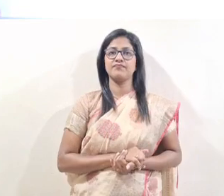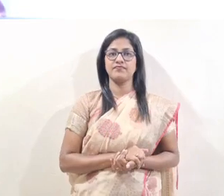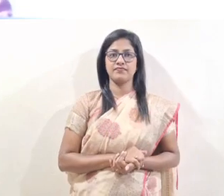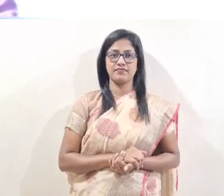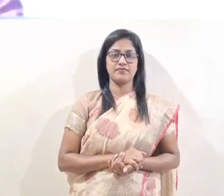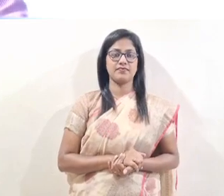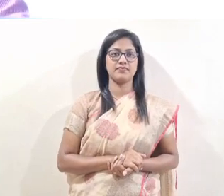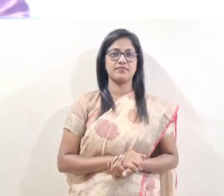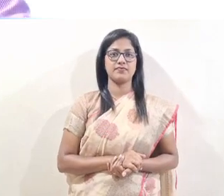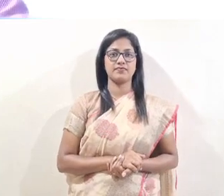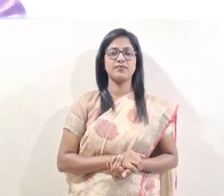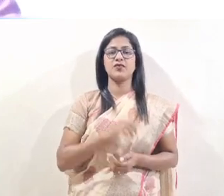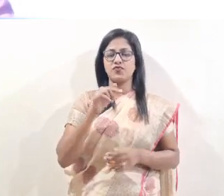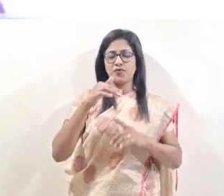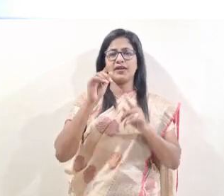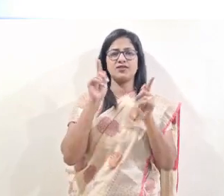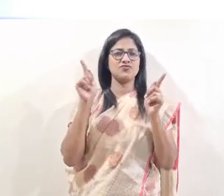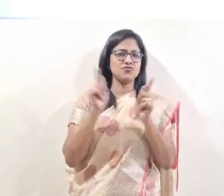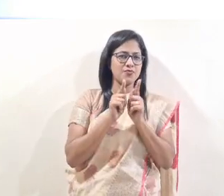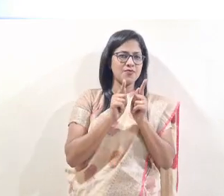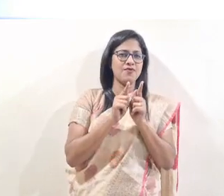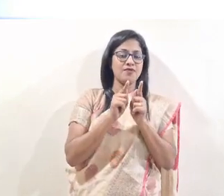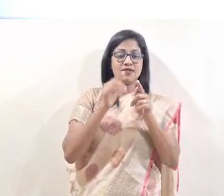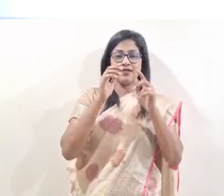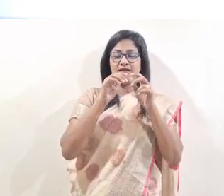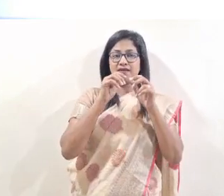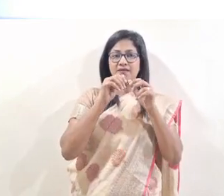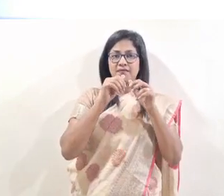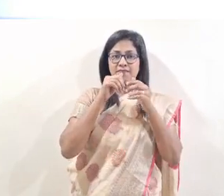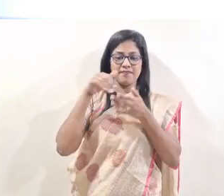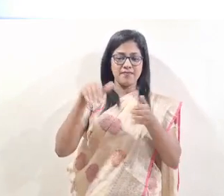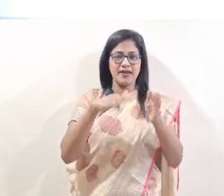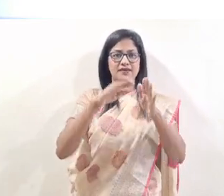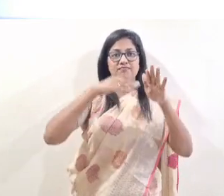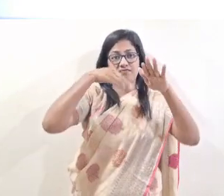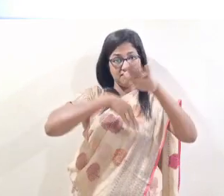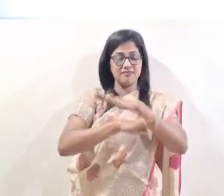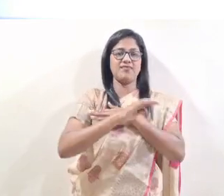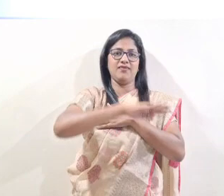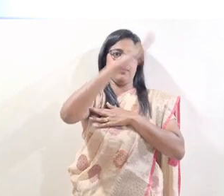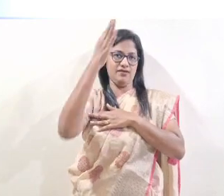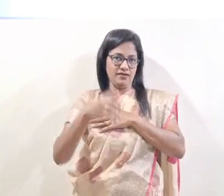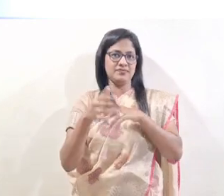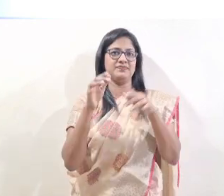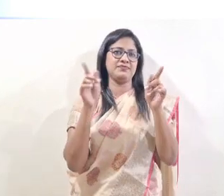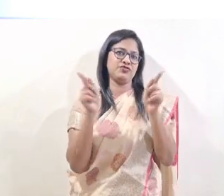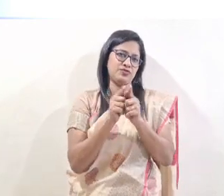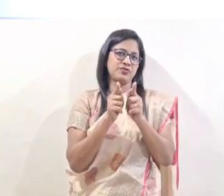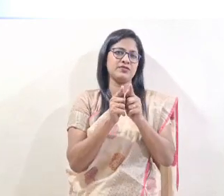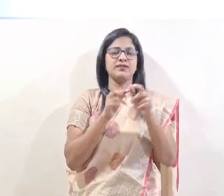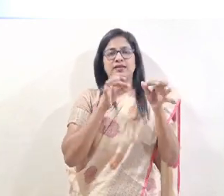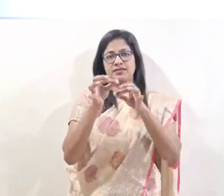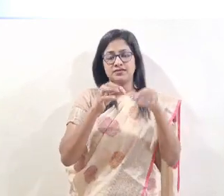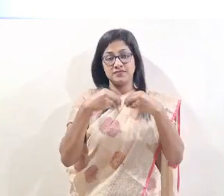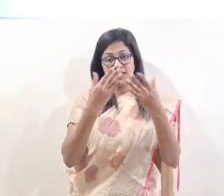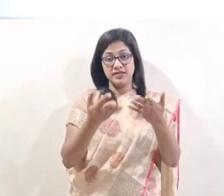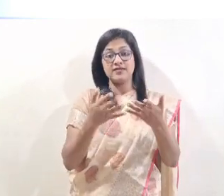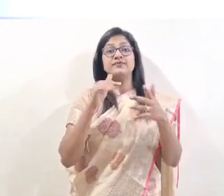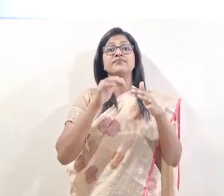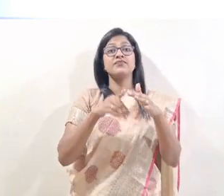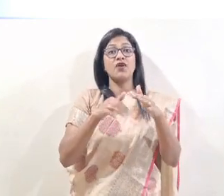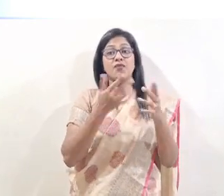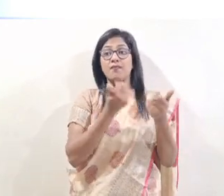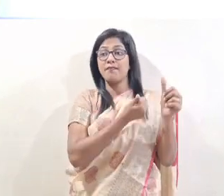That was a little brief on the underwater tunnel. And then coming back to the resilience of the